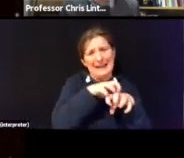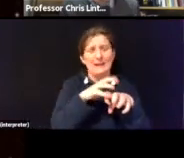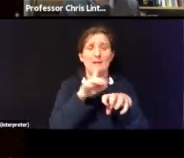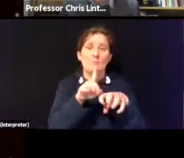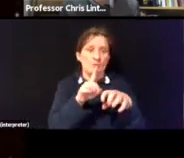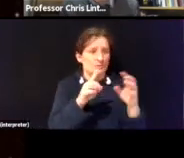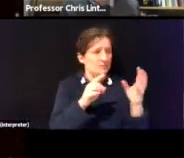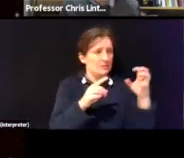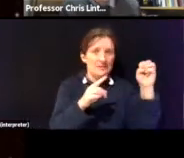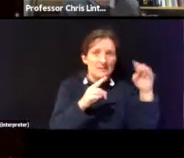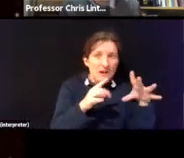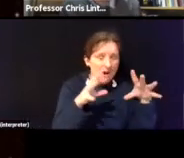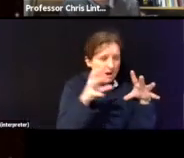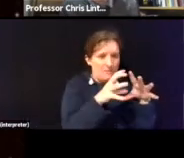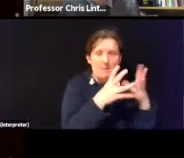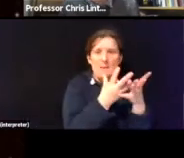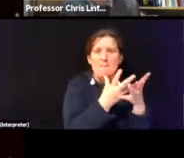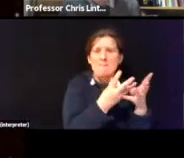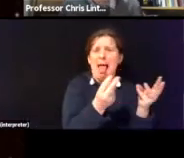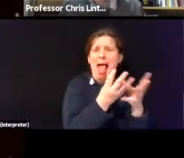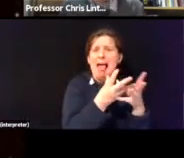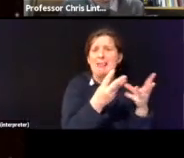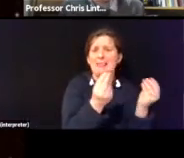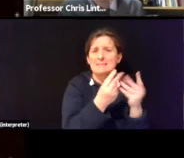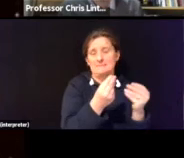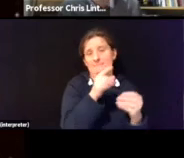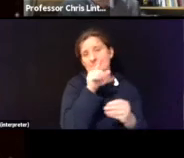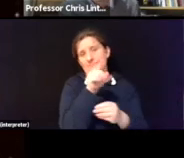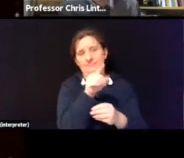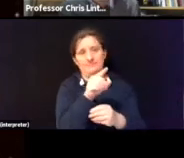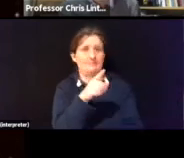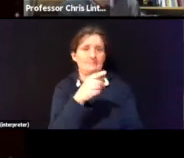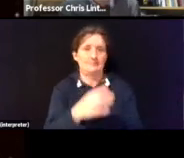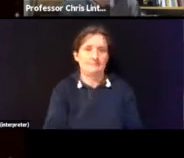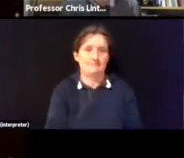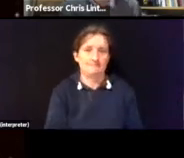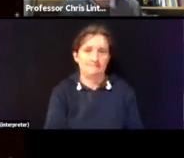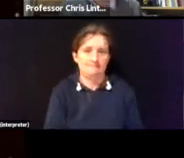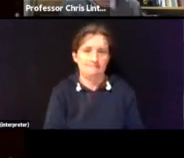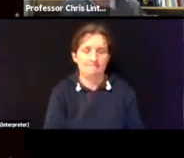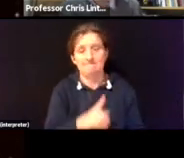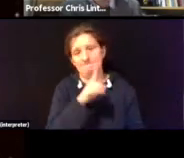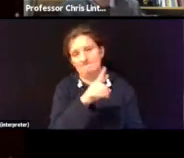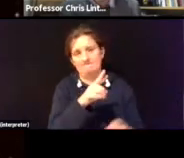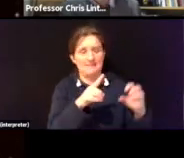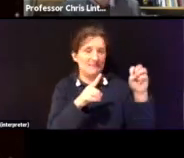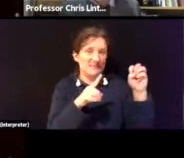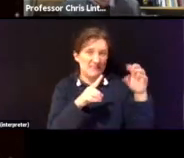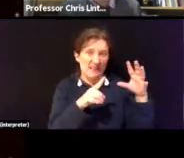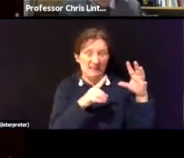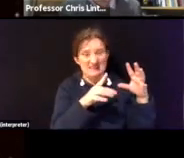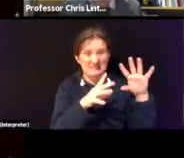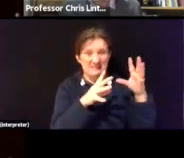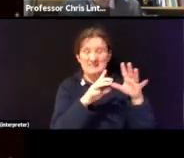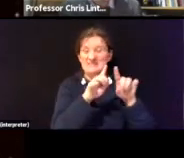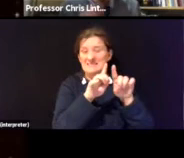their star that they may have melted. So this is a planet called Corot 7b. It's around a sun-like star. It weighs